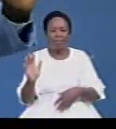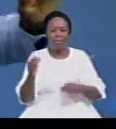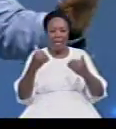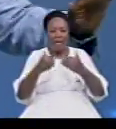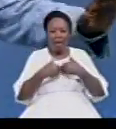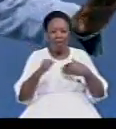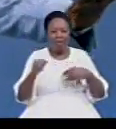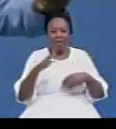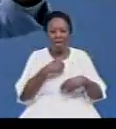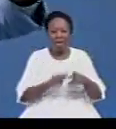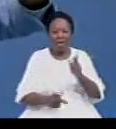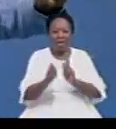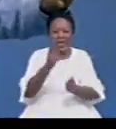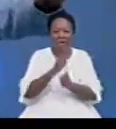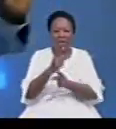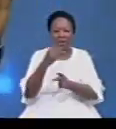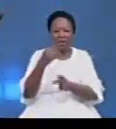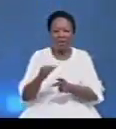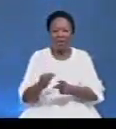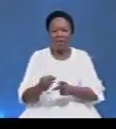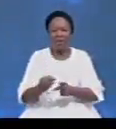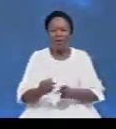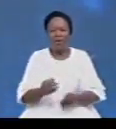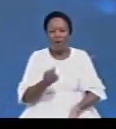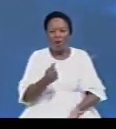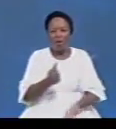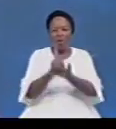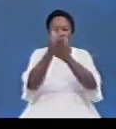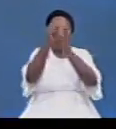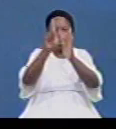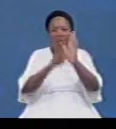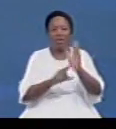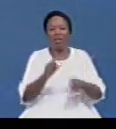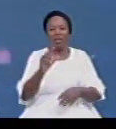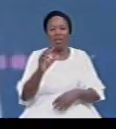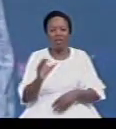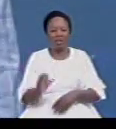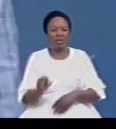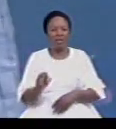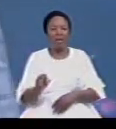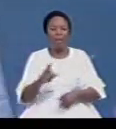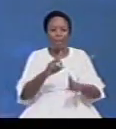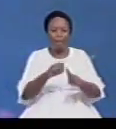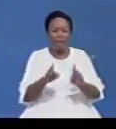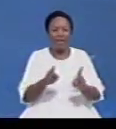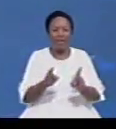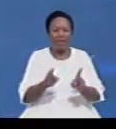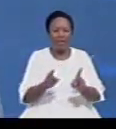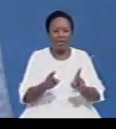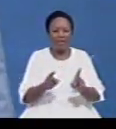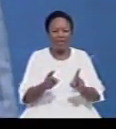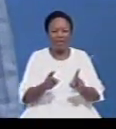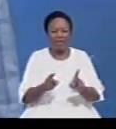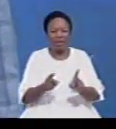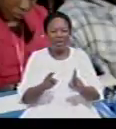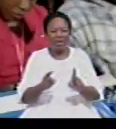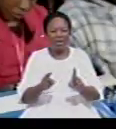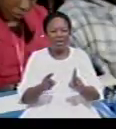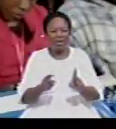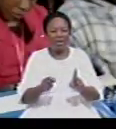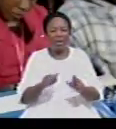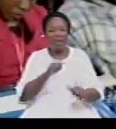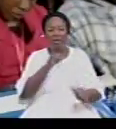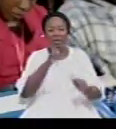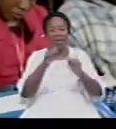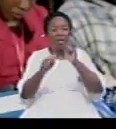a form of godliness, but denying the power thereof,